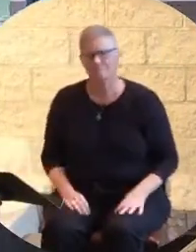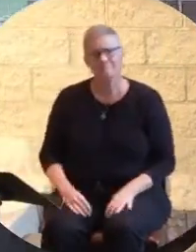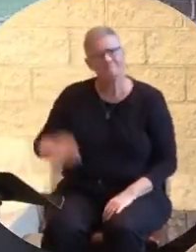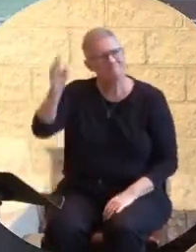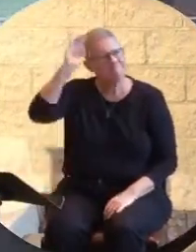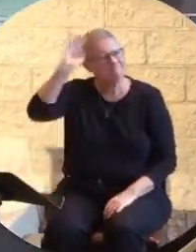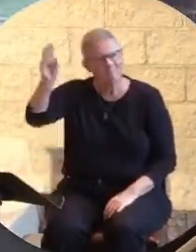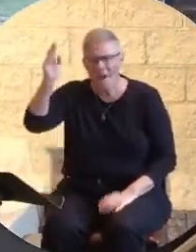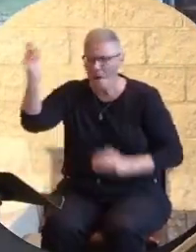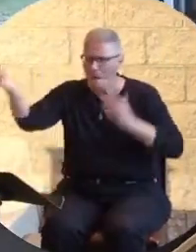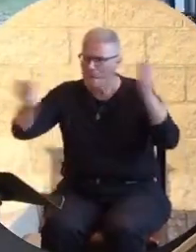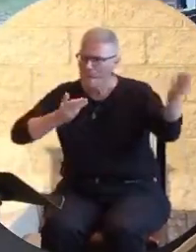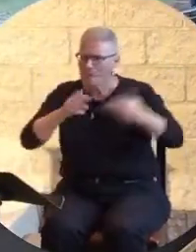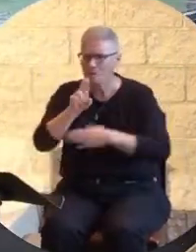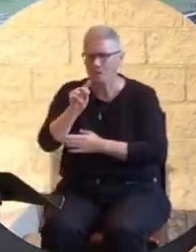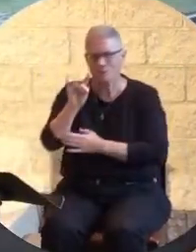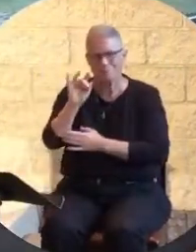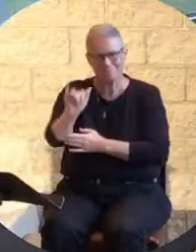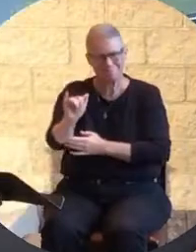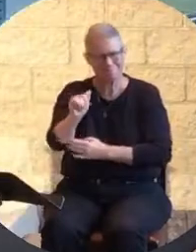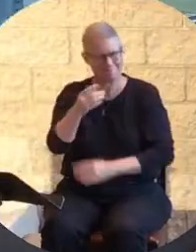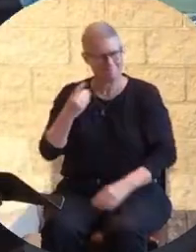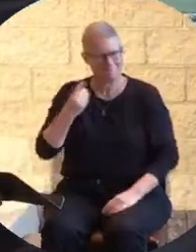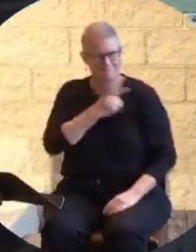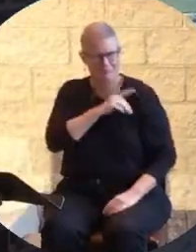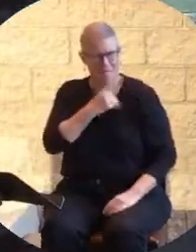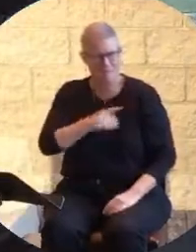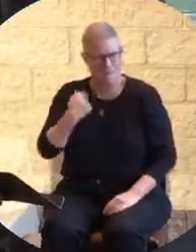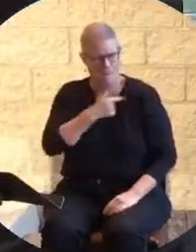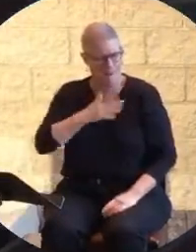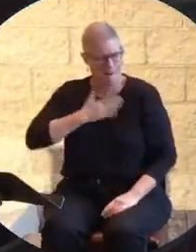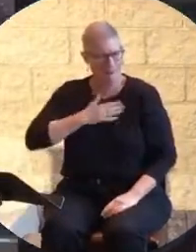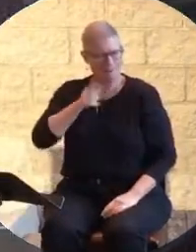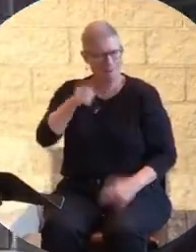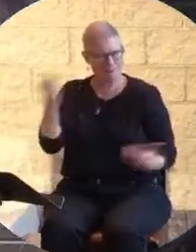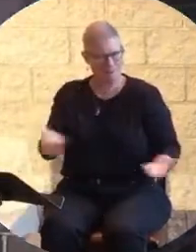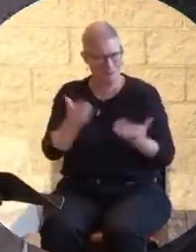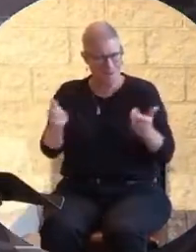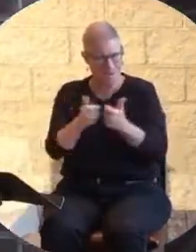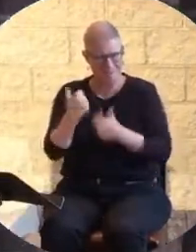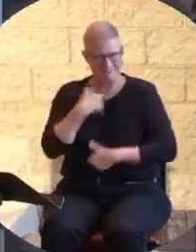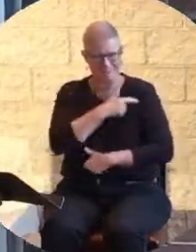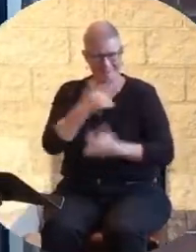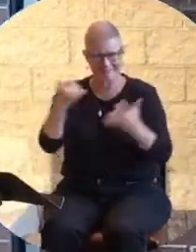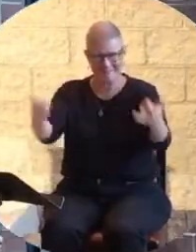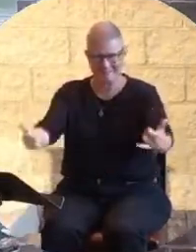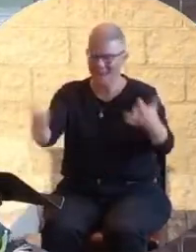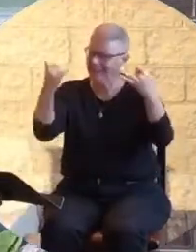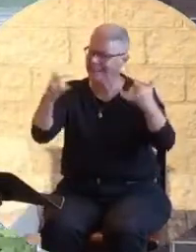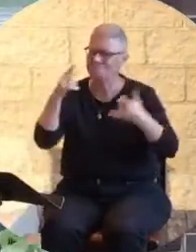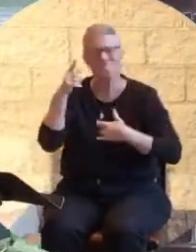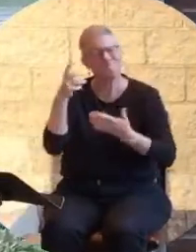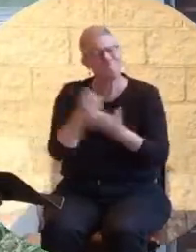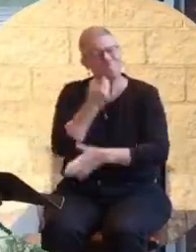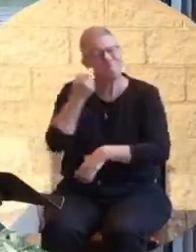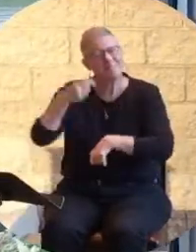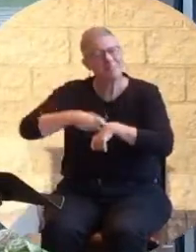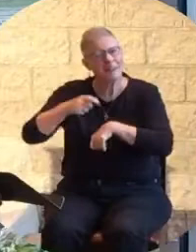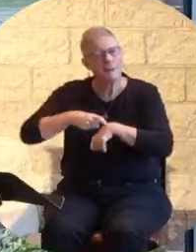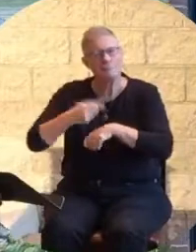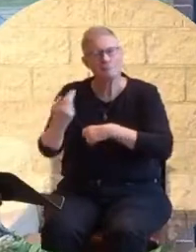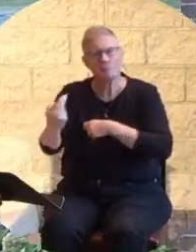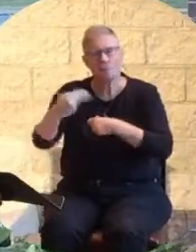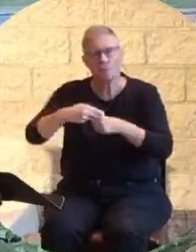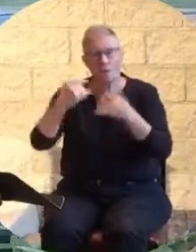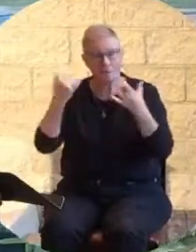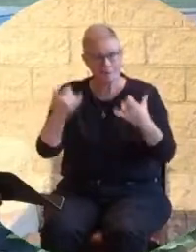welcome to Unity Minneapolis. We are so glad that you're with us today, that you've taken time to join us. You know, this is September and it's Music